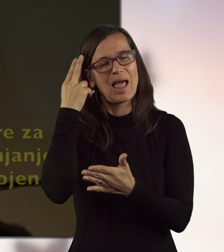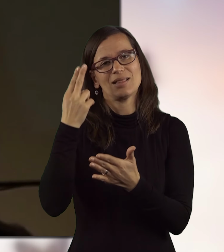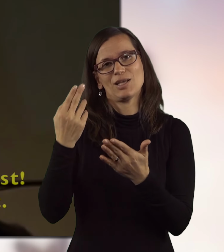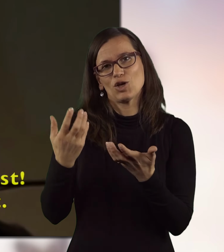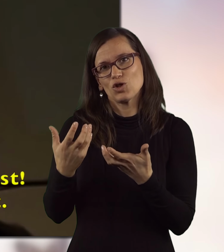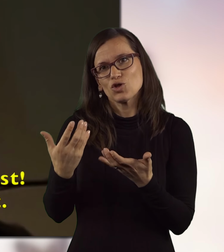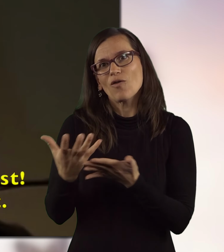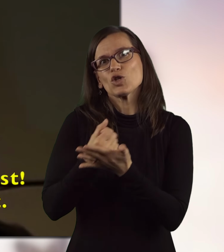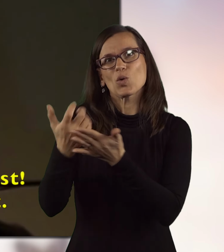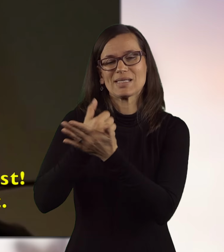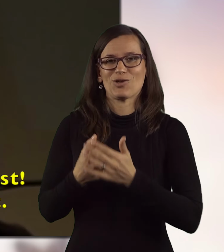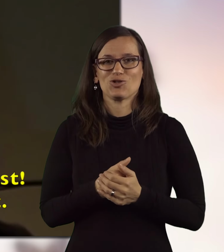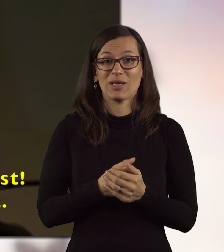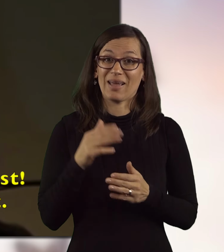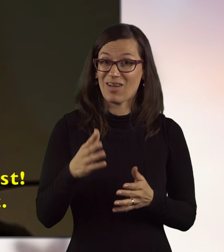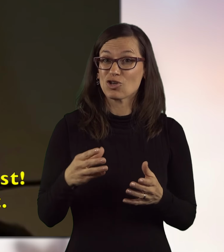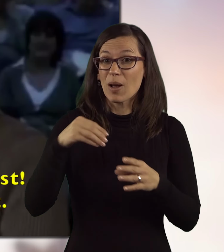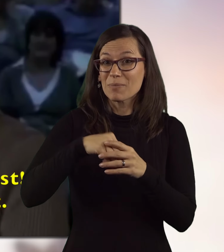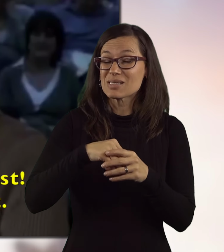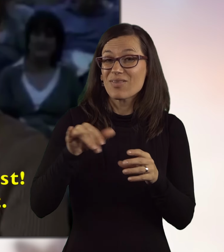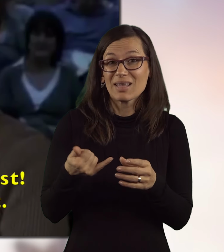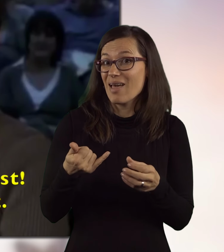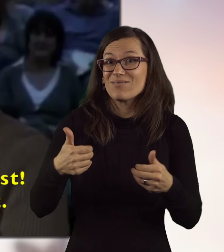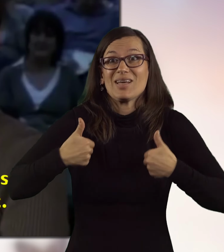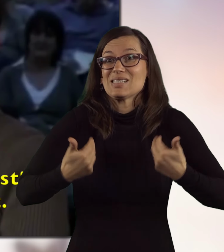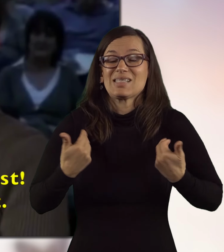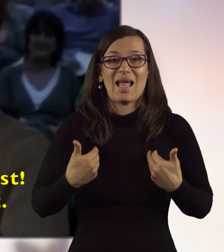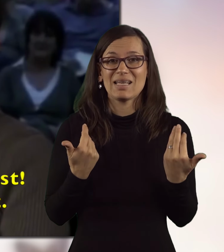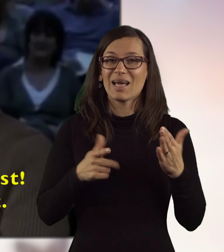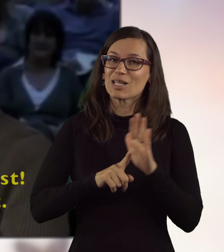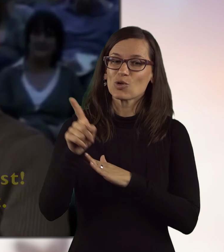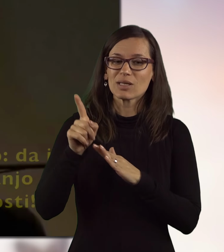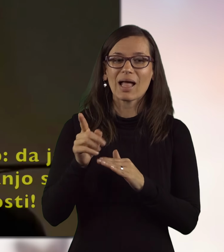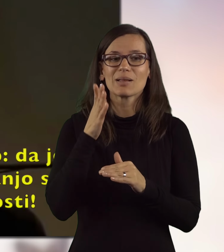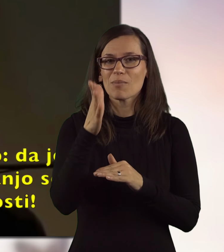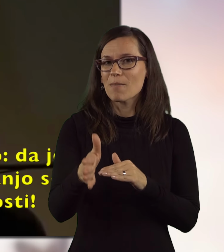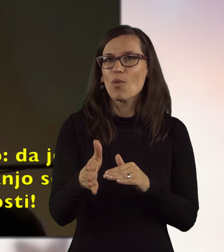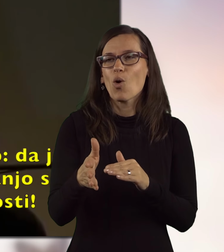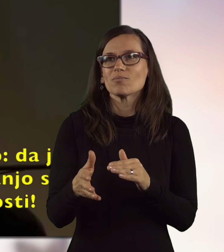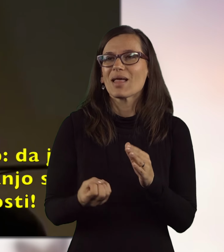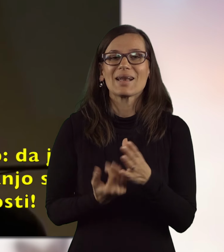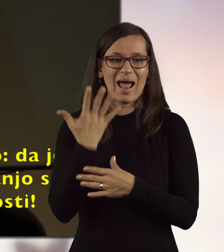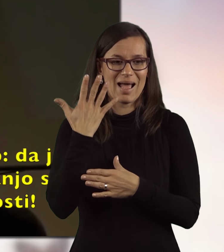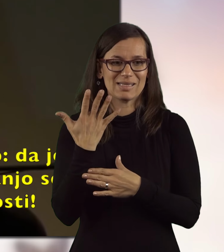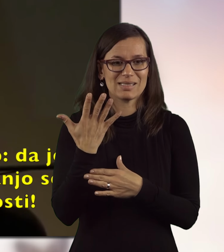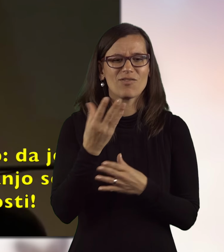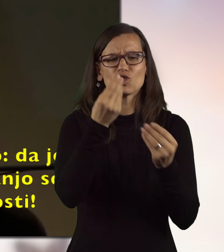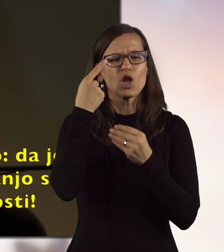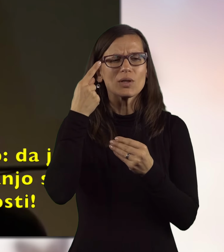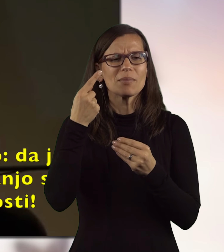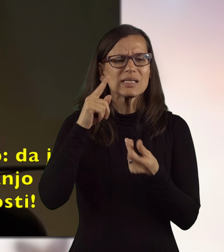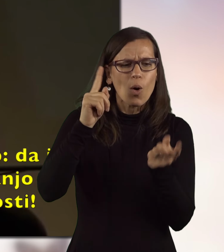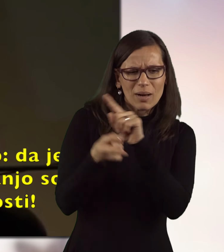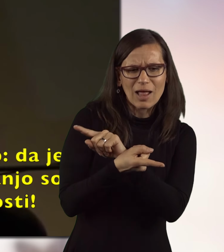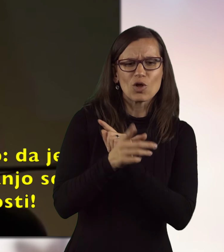alignments. Your purpose is joy. The result will be expansion. Most humans have it backward. They think that their